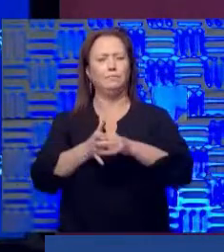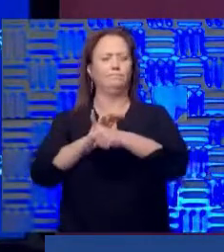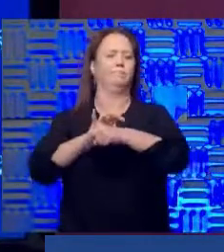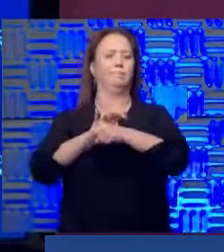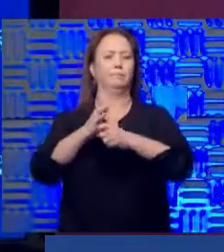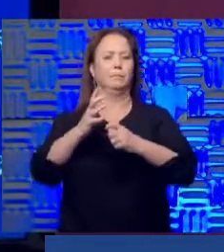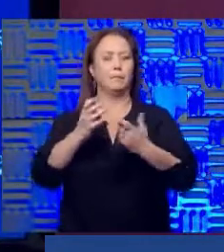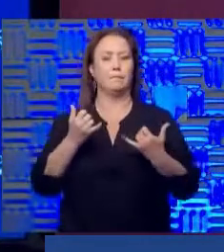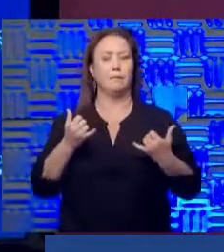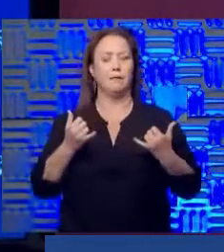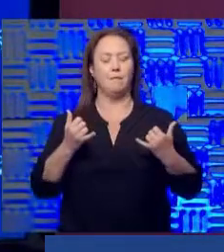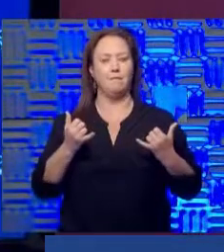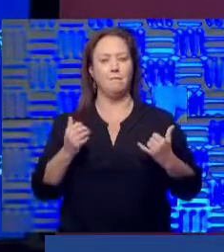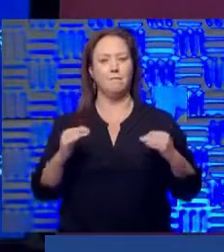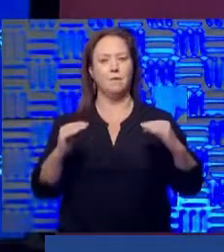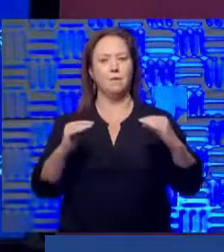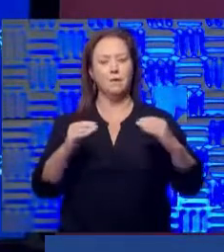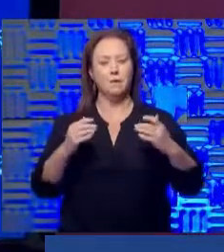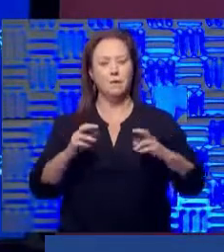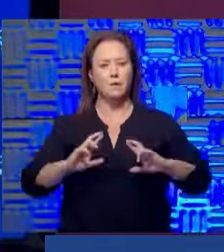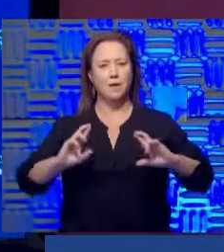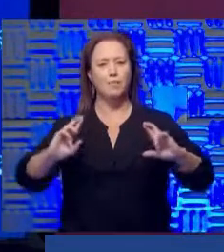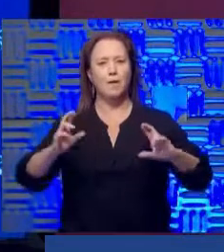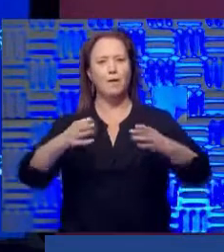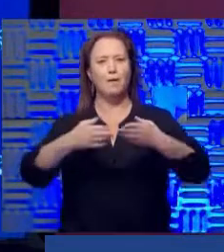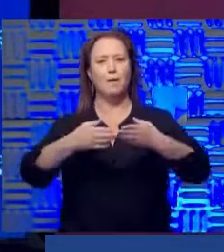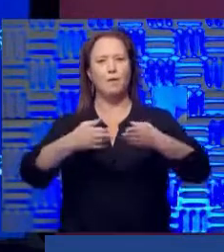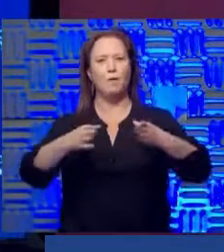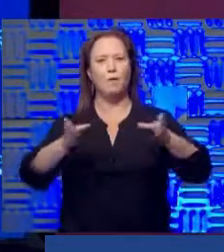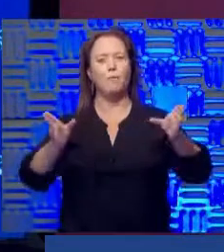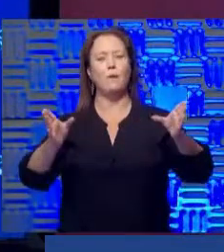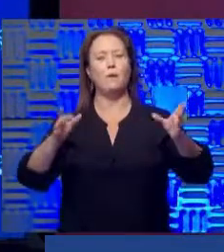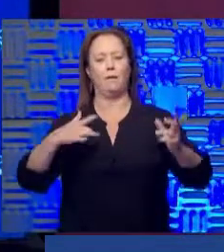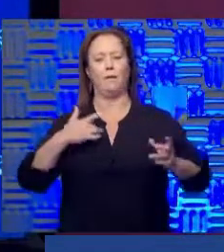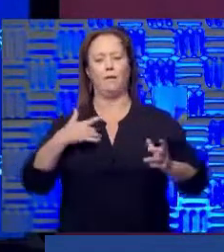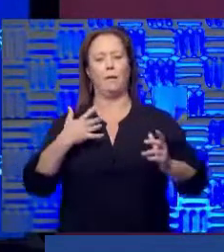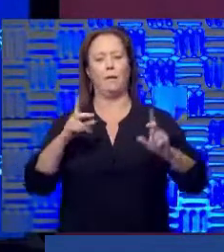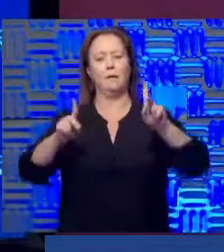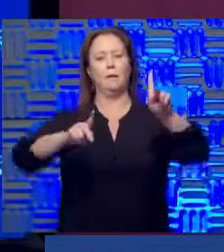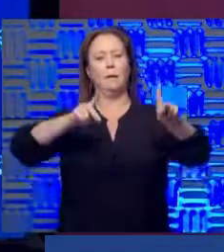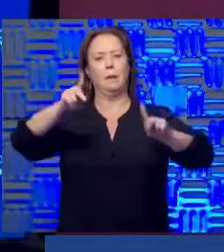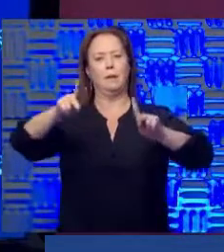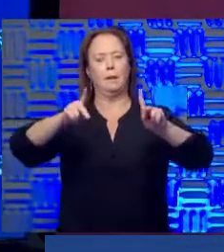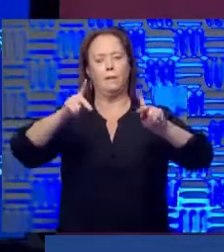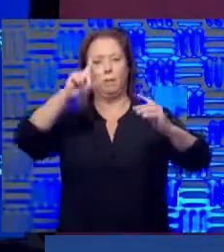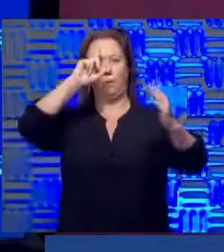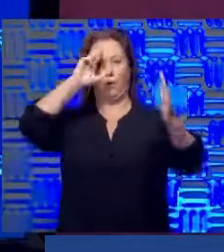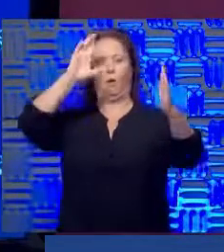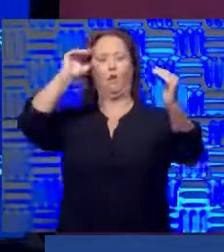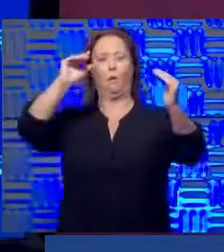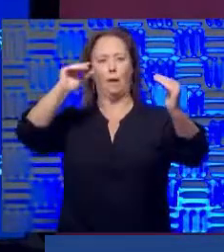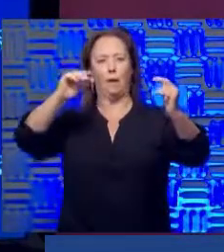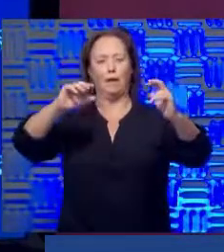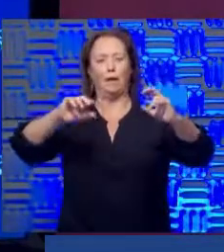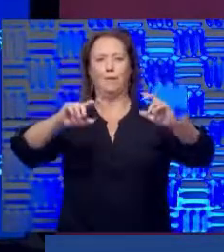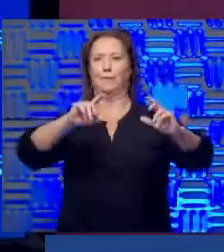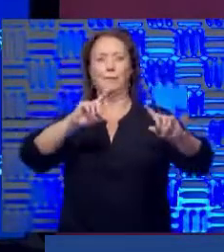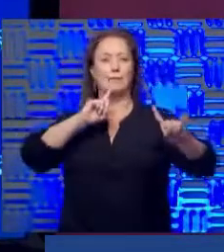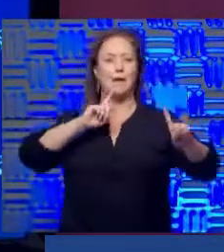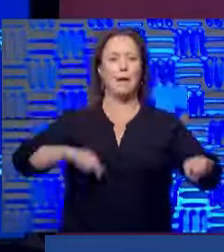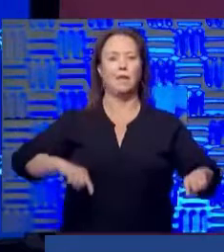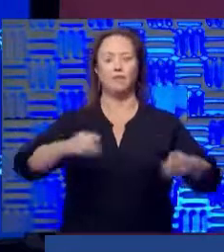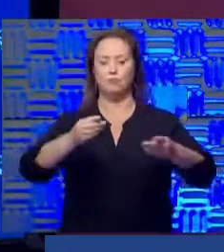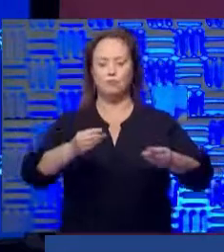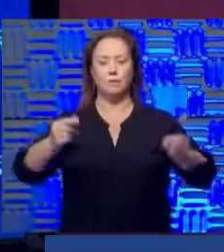as we move towards opening, I feel like as much as people were looking for that and hoping for that to be kind of the answer to